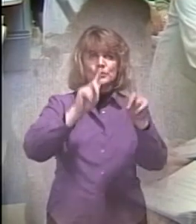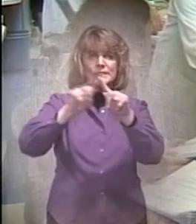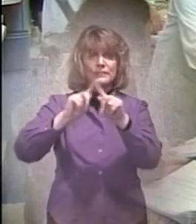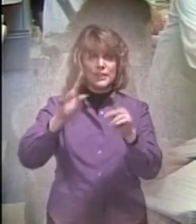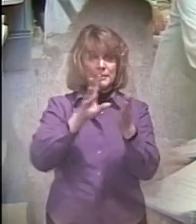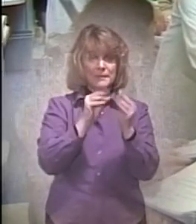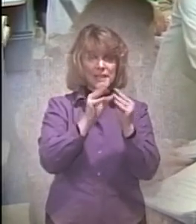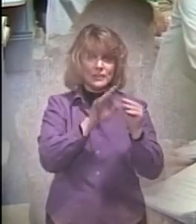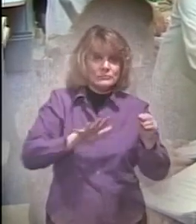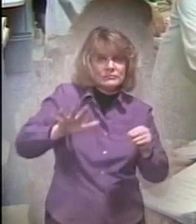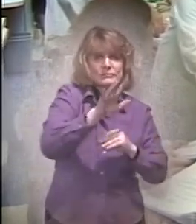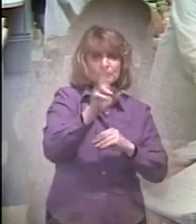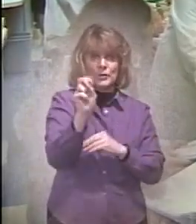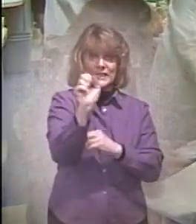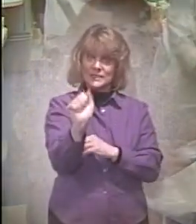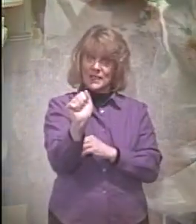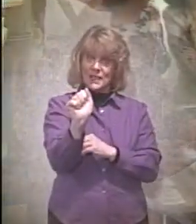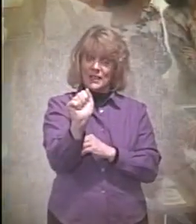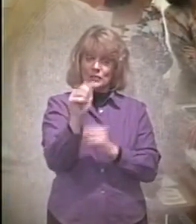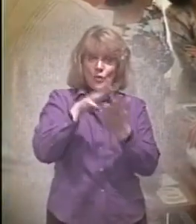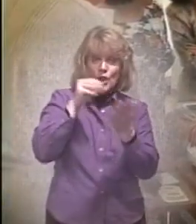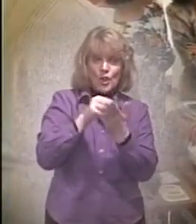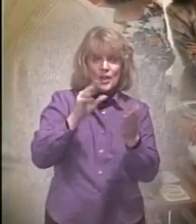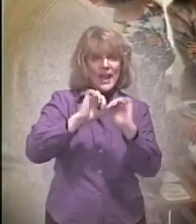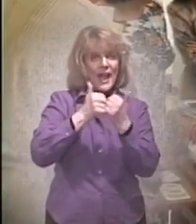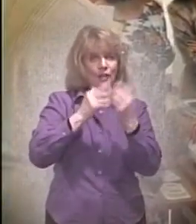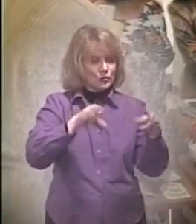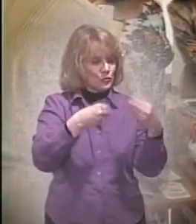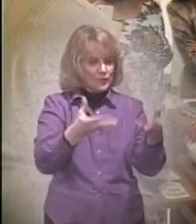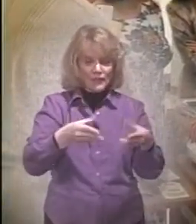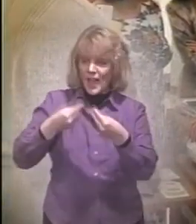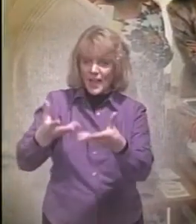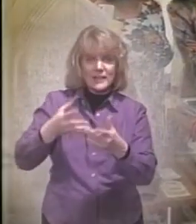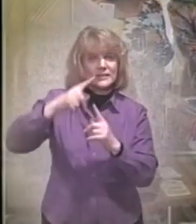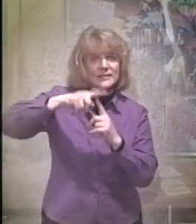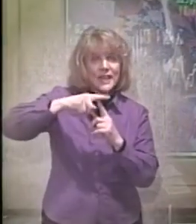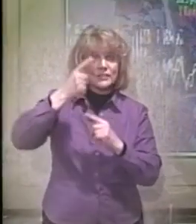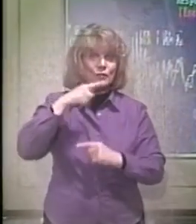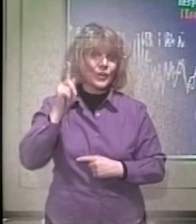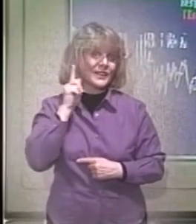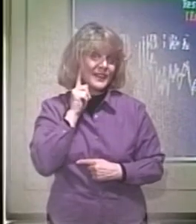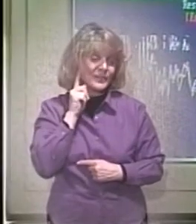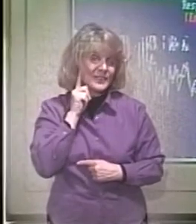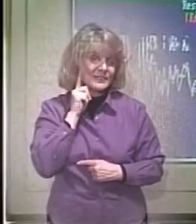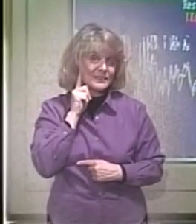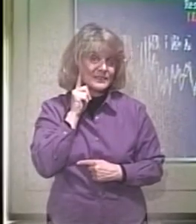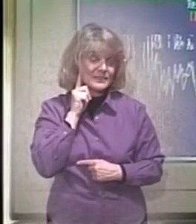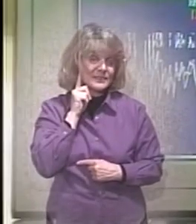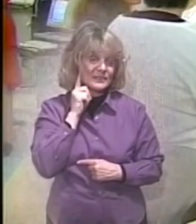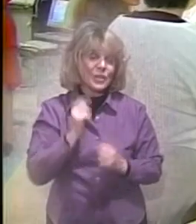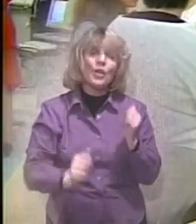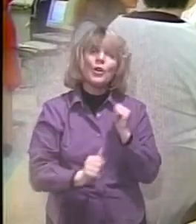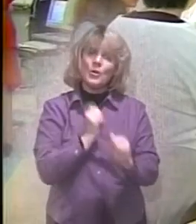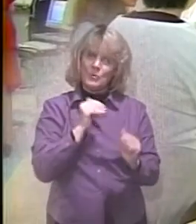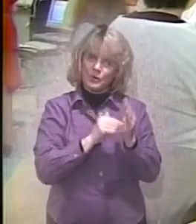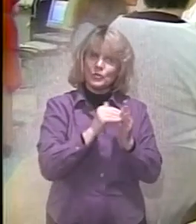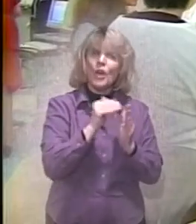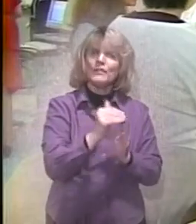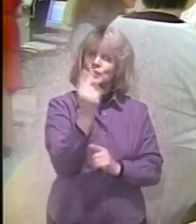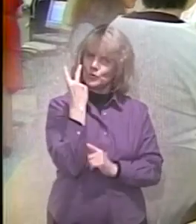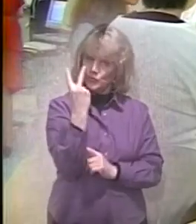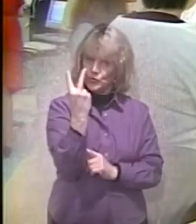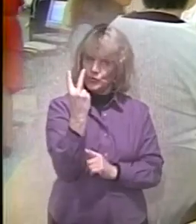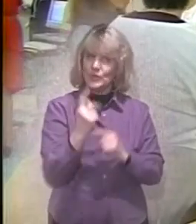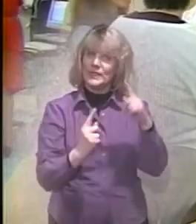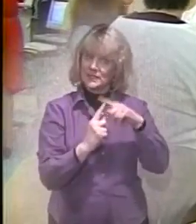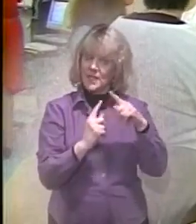workshops, and have undergone training in each of their hospitals. The test or combination of tests that are used for a hearing screening